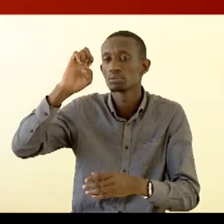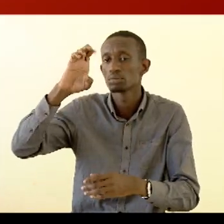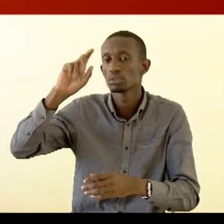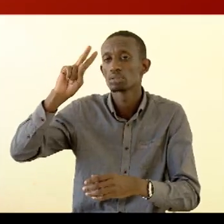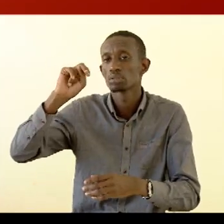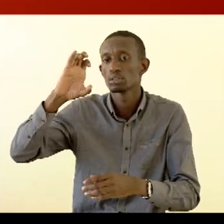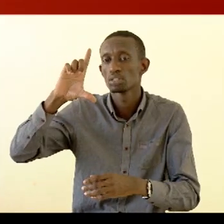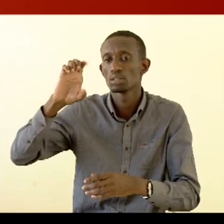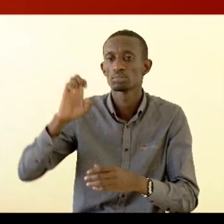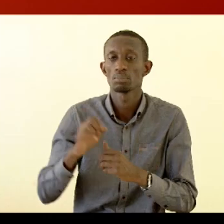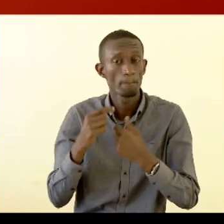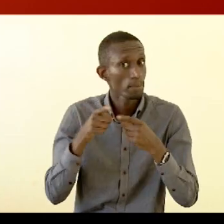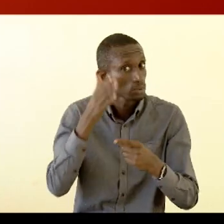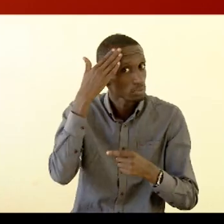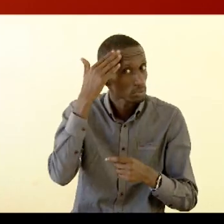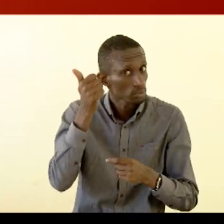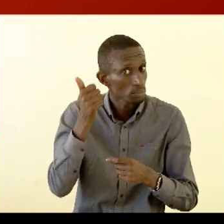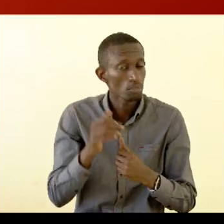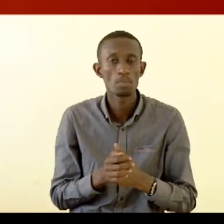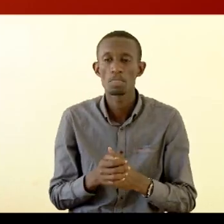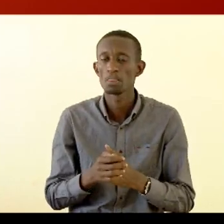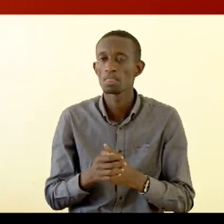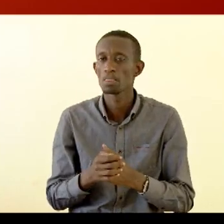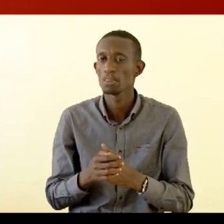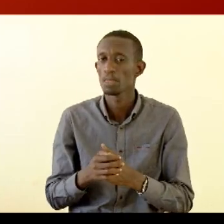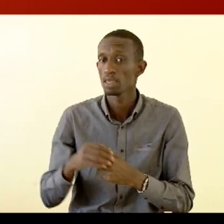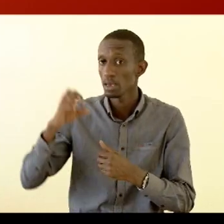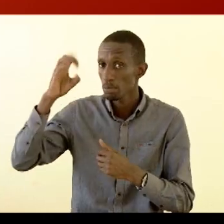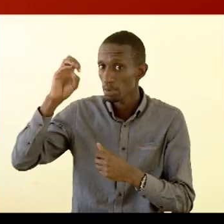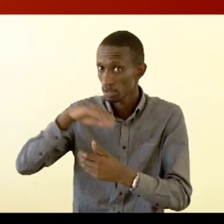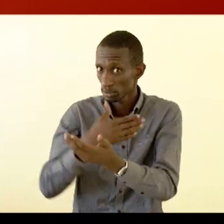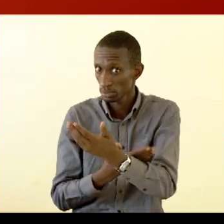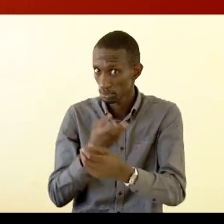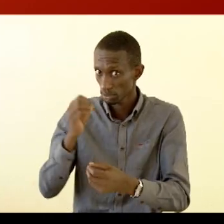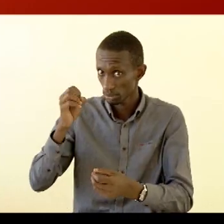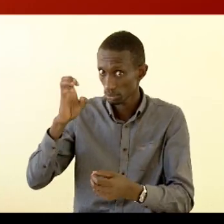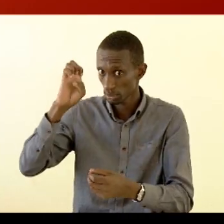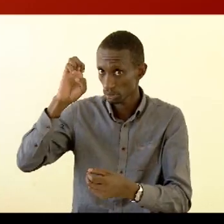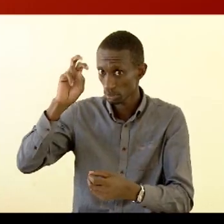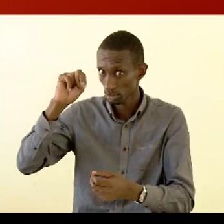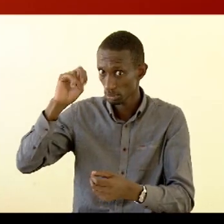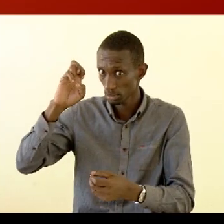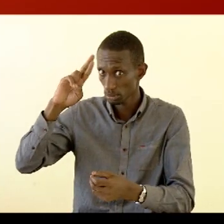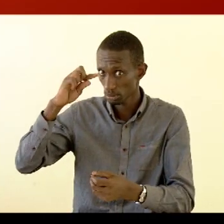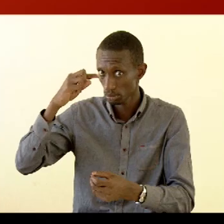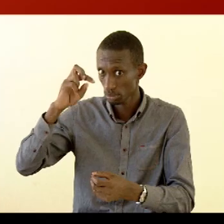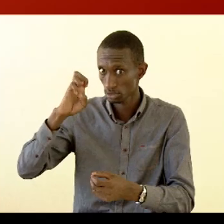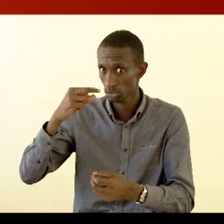know that the energy level, all energy levels we have in the atom, will